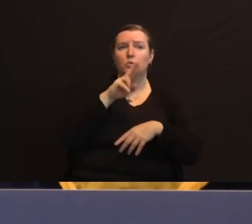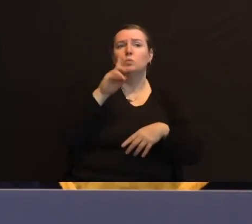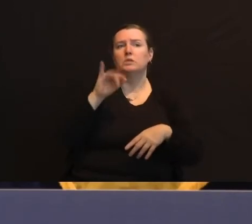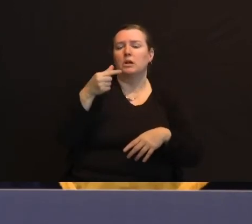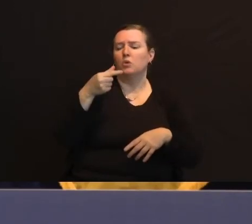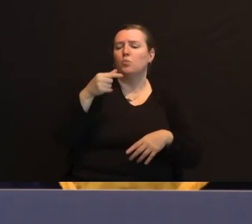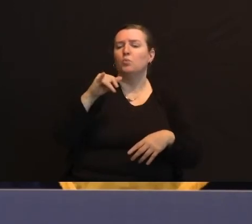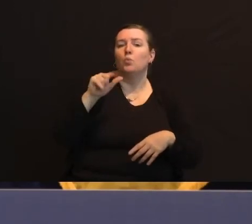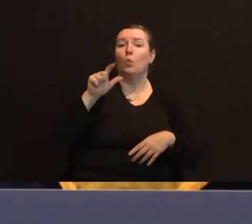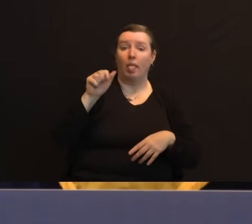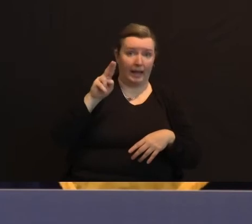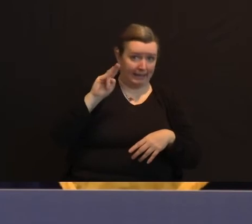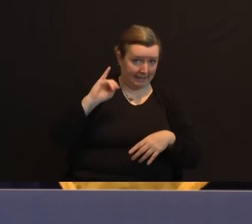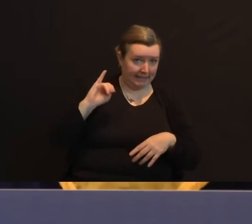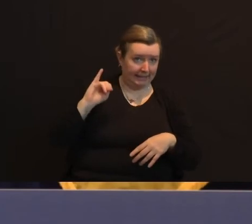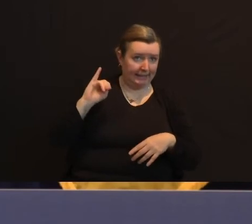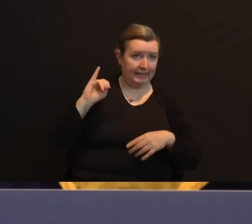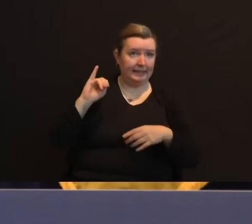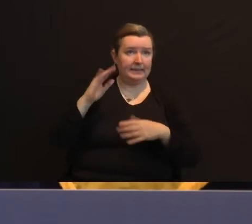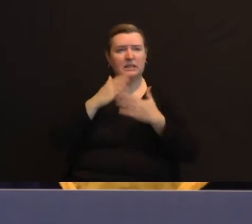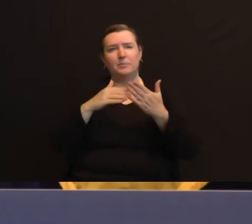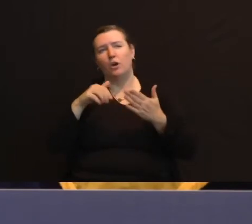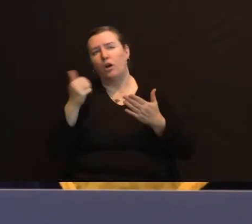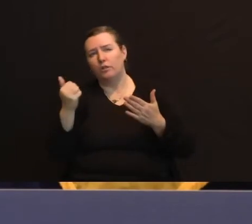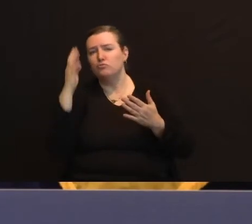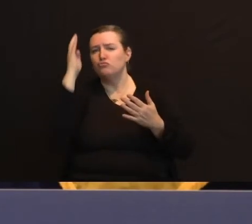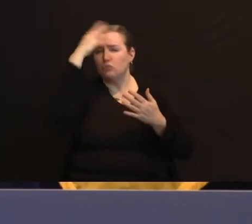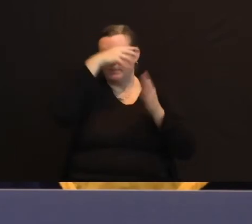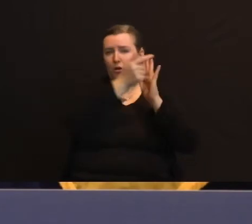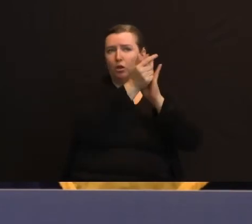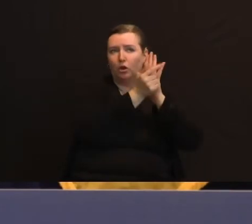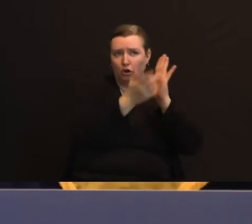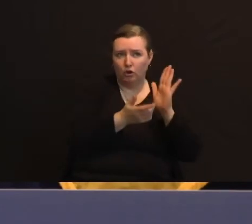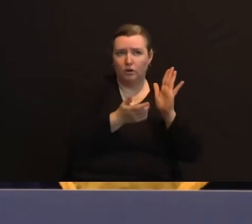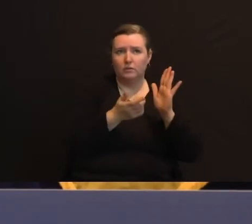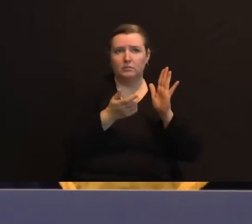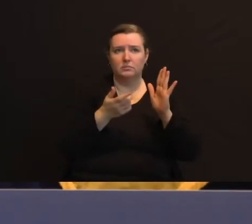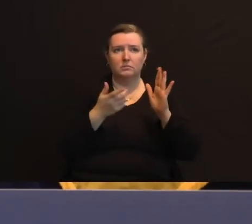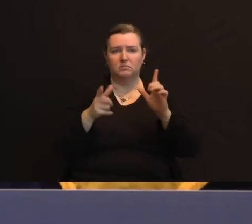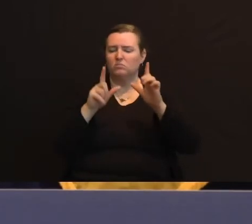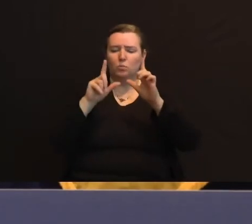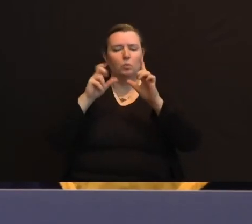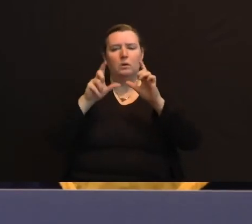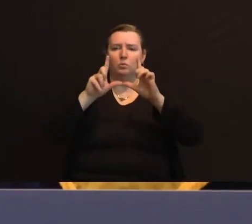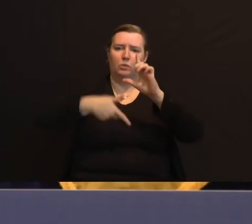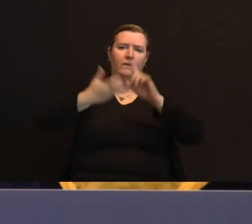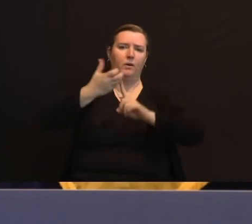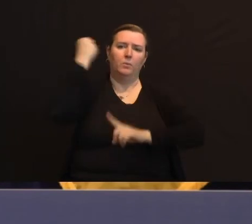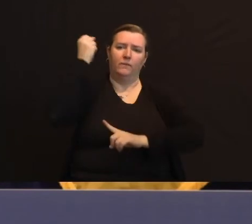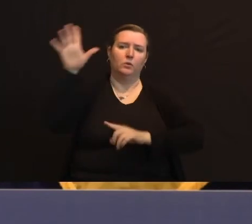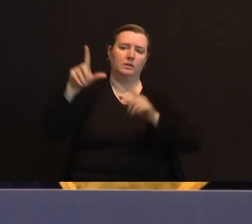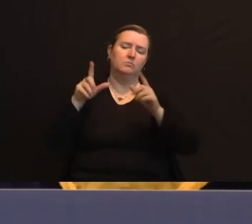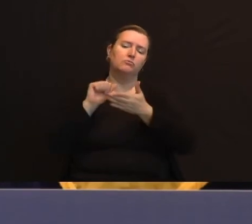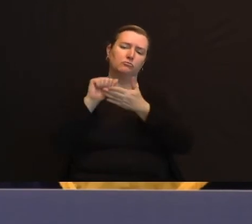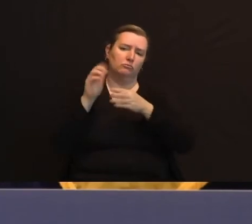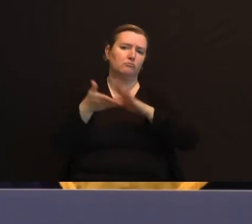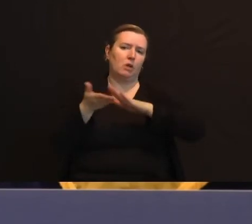be disbarred, and then some Republicans in the House said that he should be censured over that, and then he put out a press release mocking